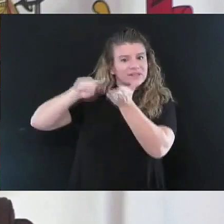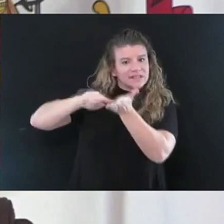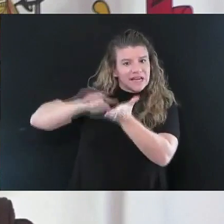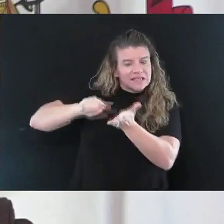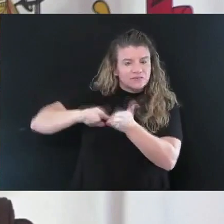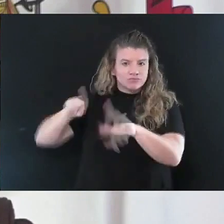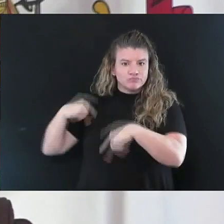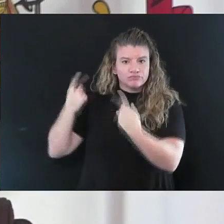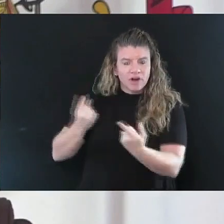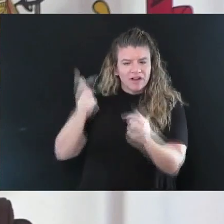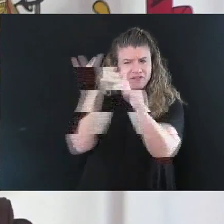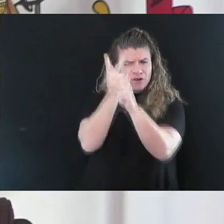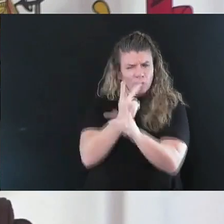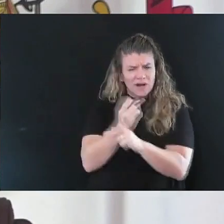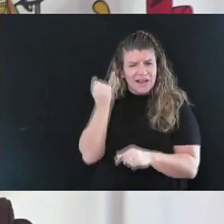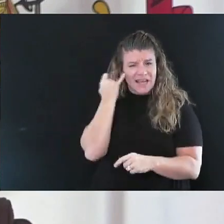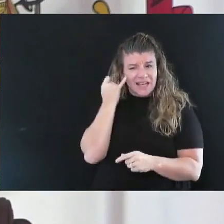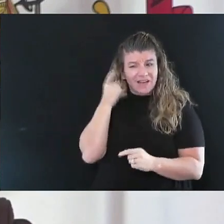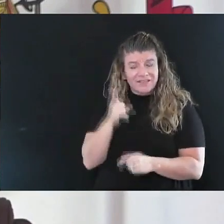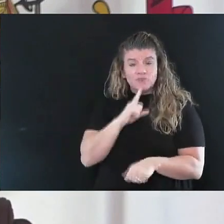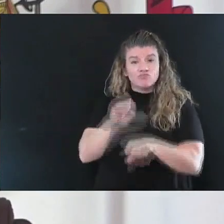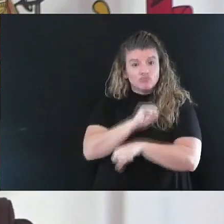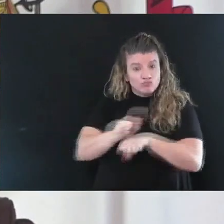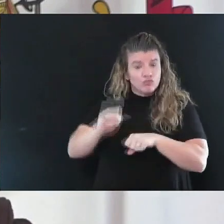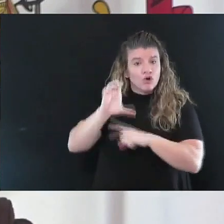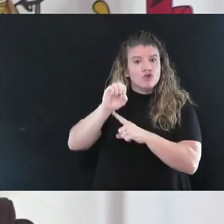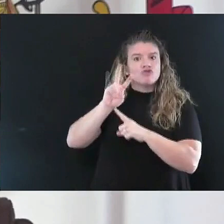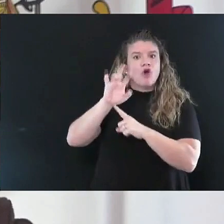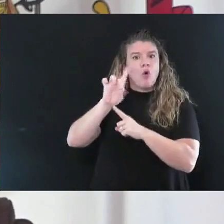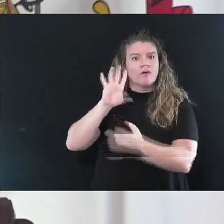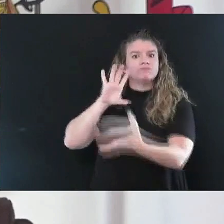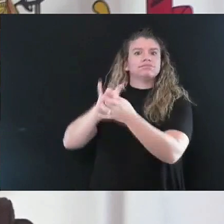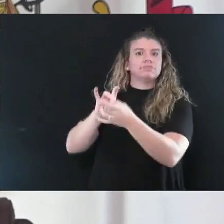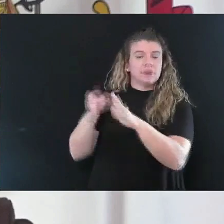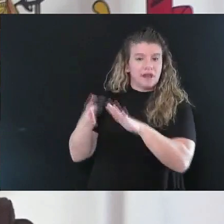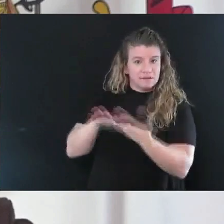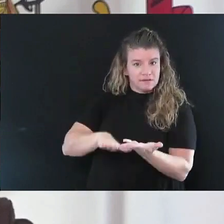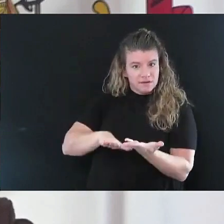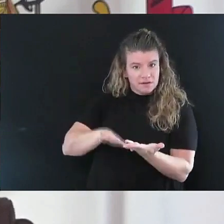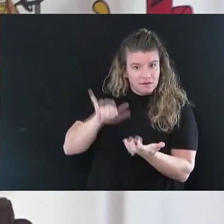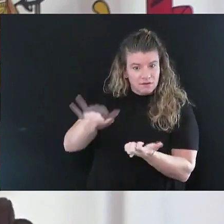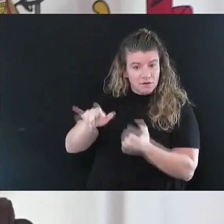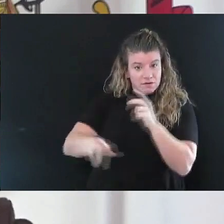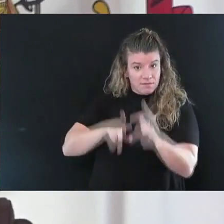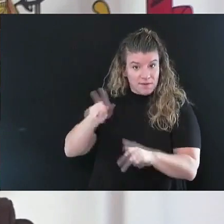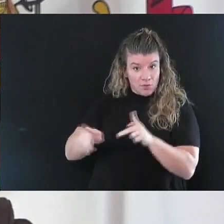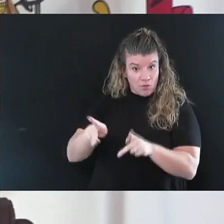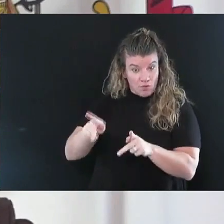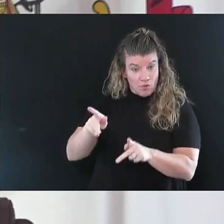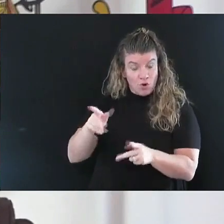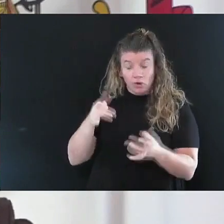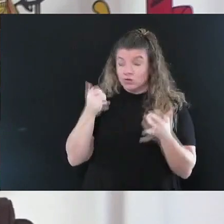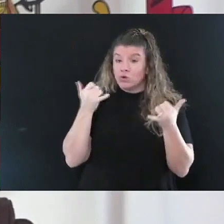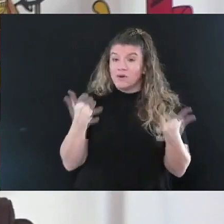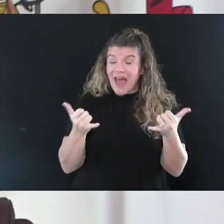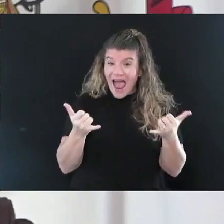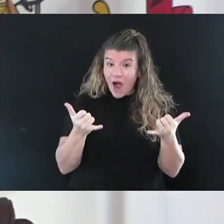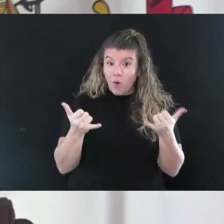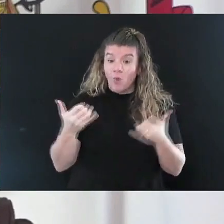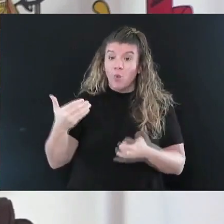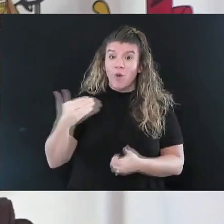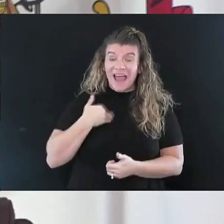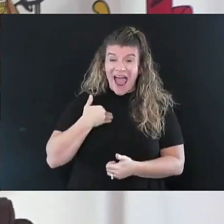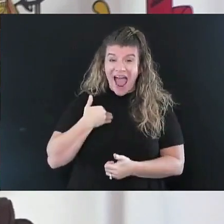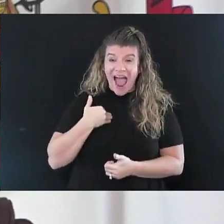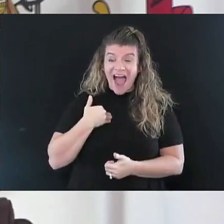as to whether or not they were COVID-related deaths. And now we have